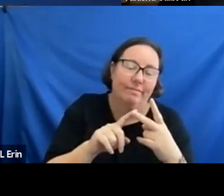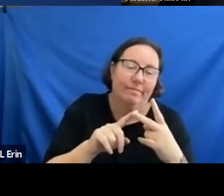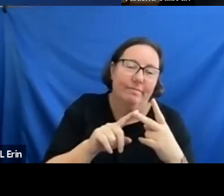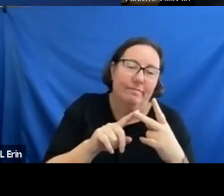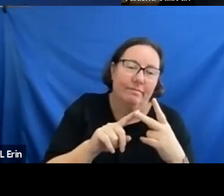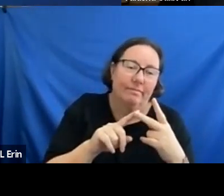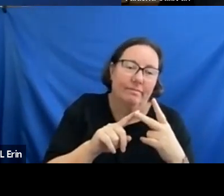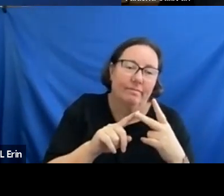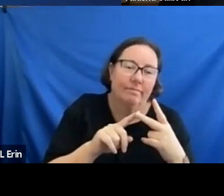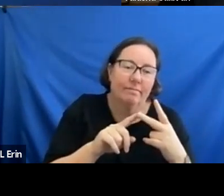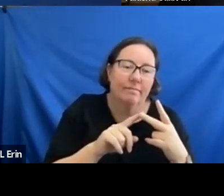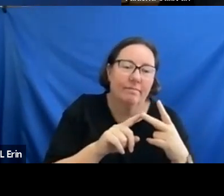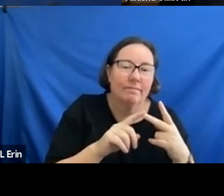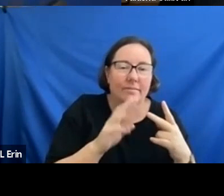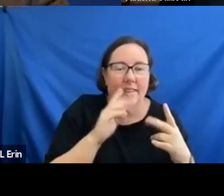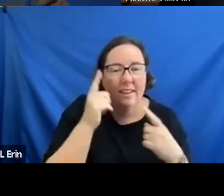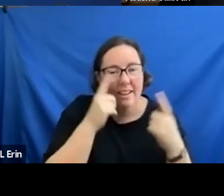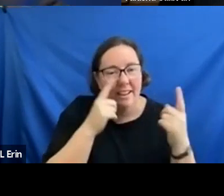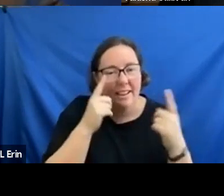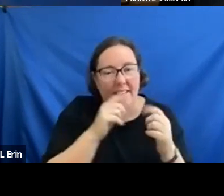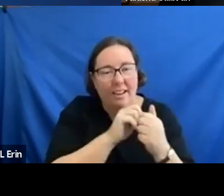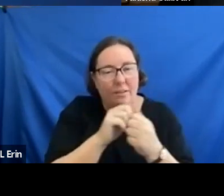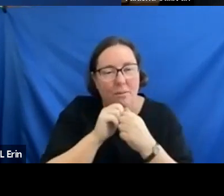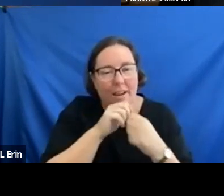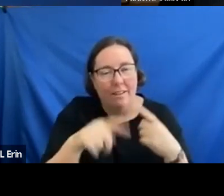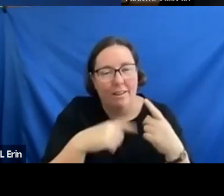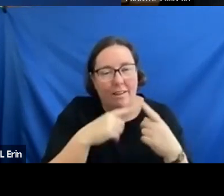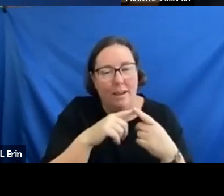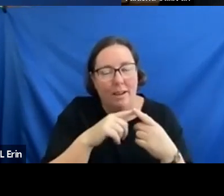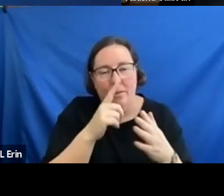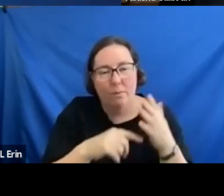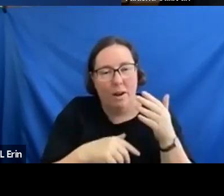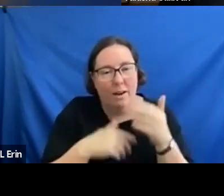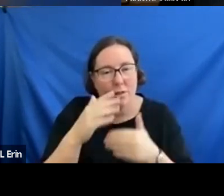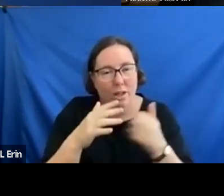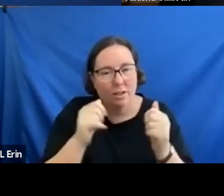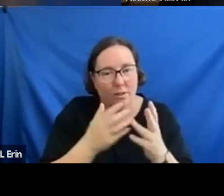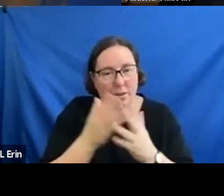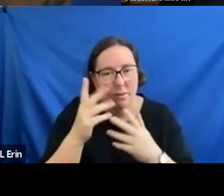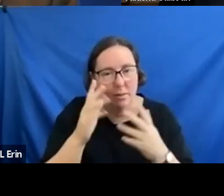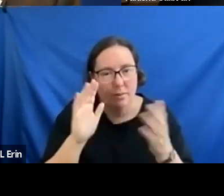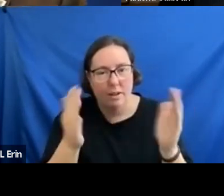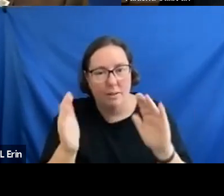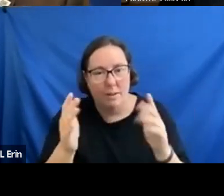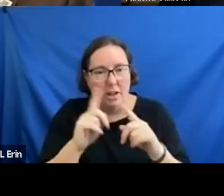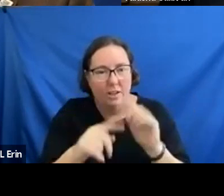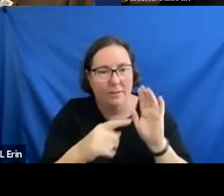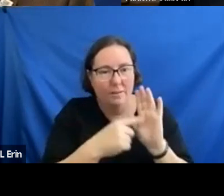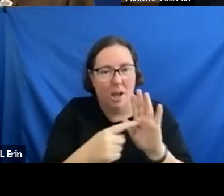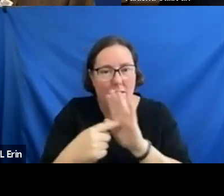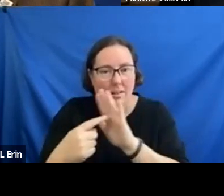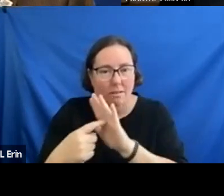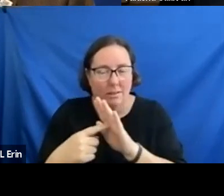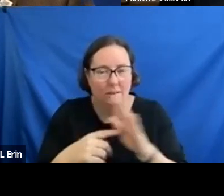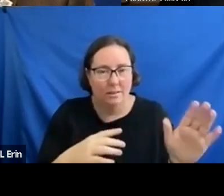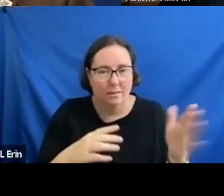is to talk out loud or think out loud about, what kind of process could we go through to compare the different models